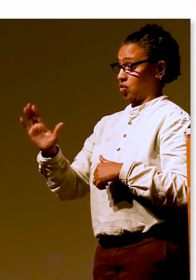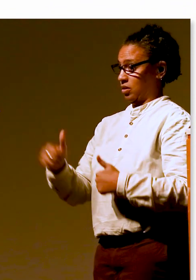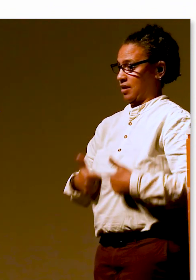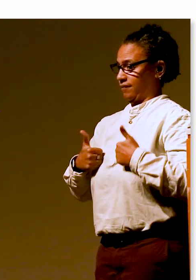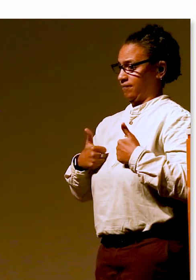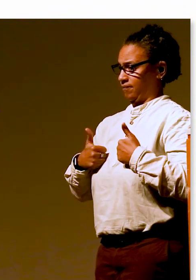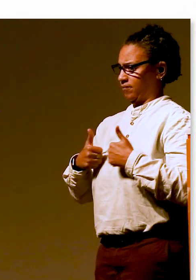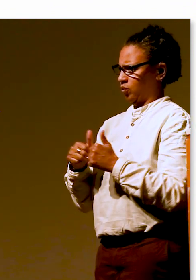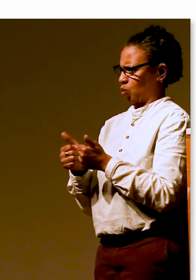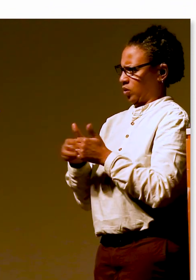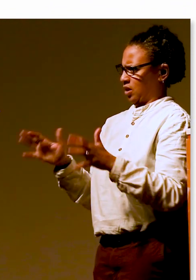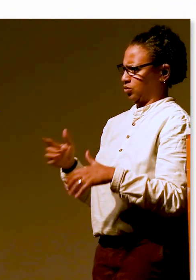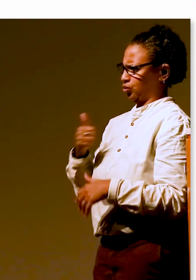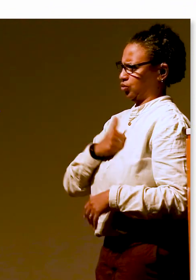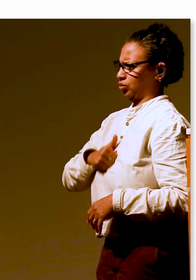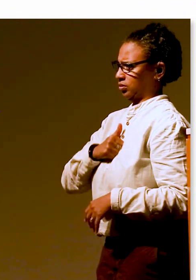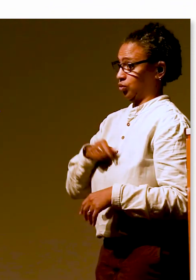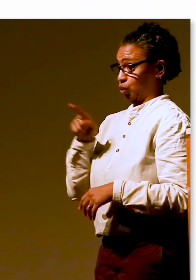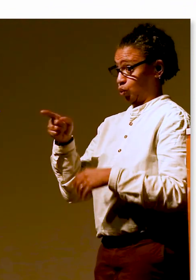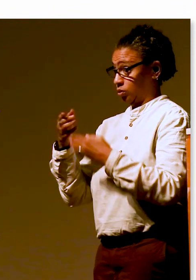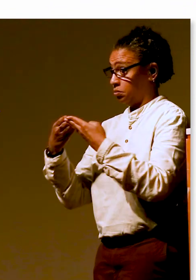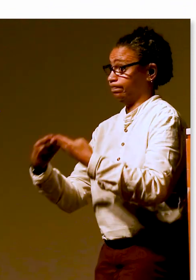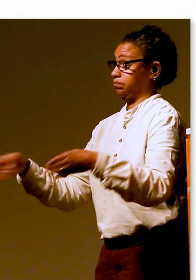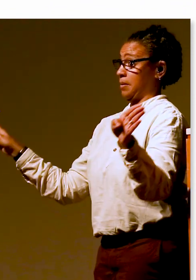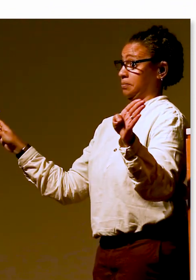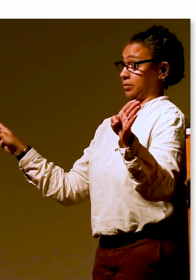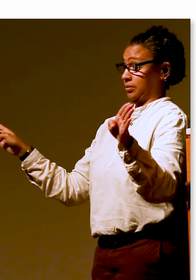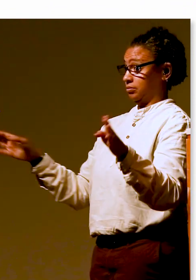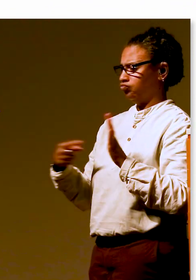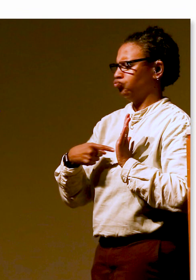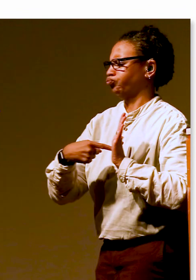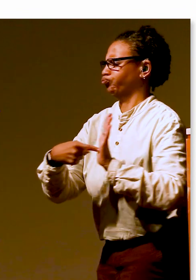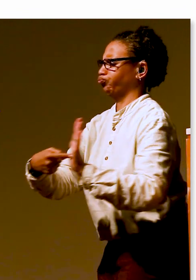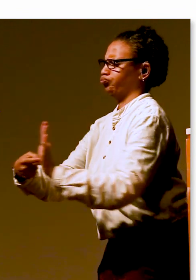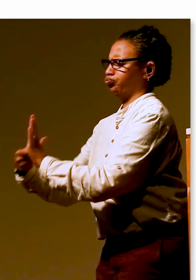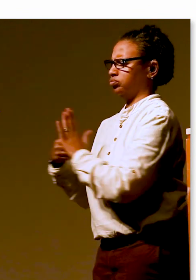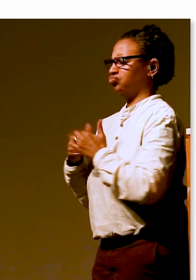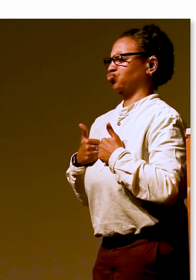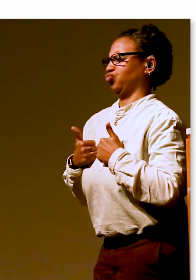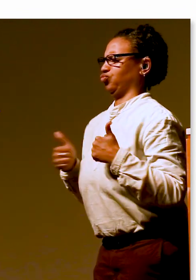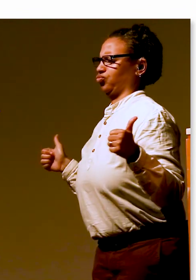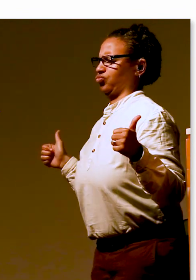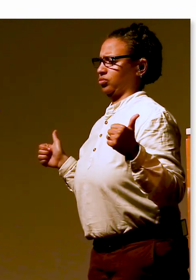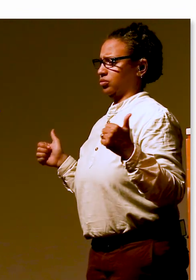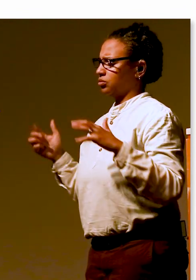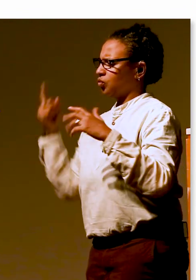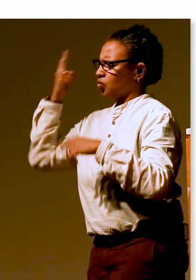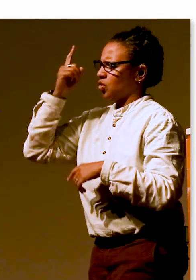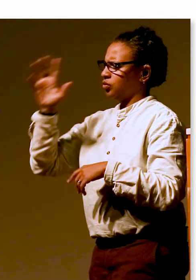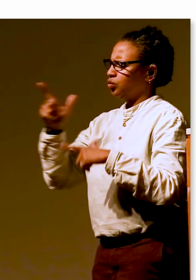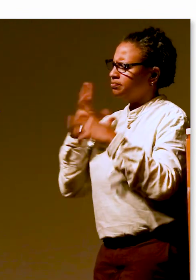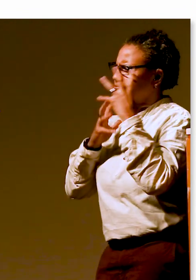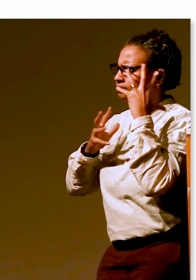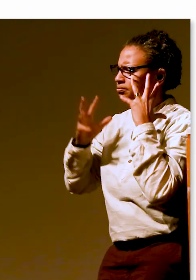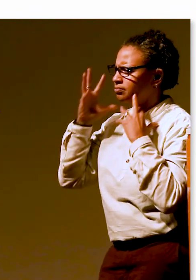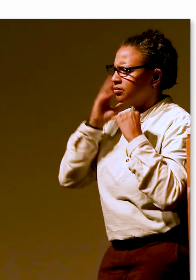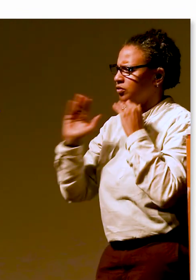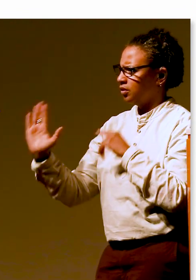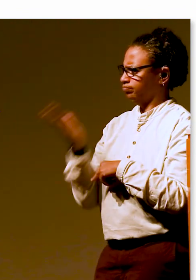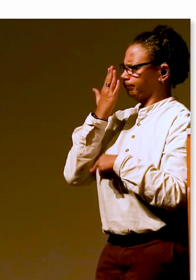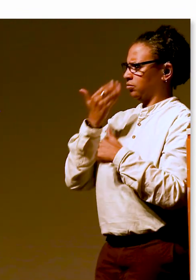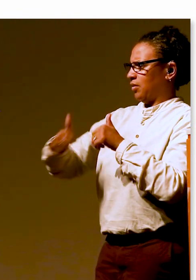very public space. And I wonder if you've had to deal with any negativity in that kind of presence